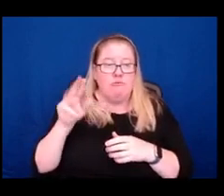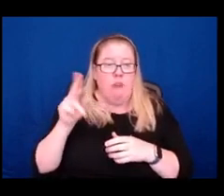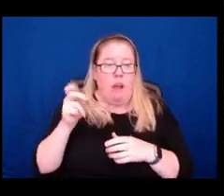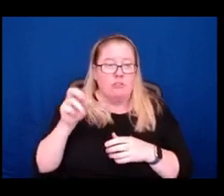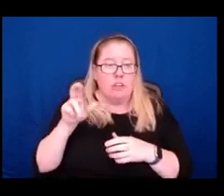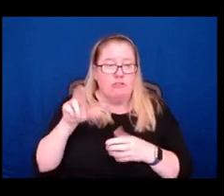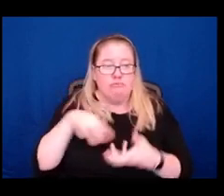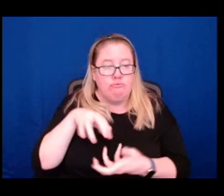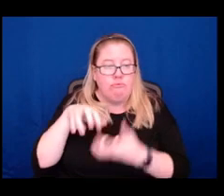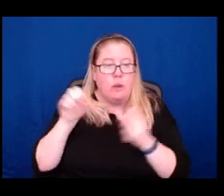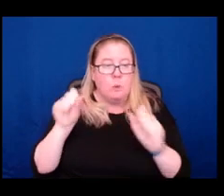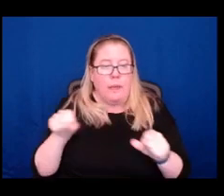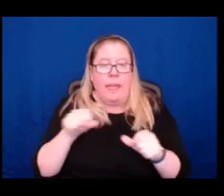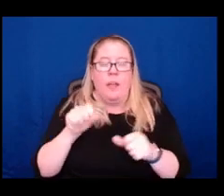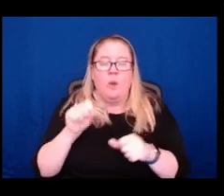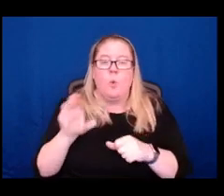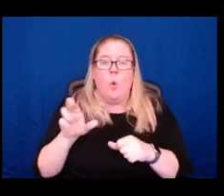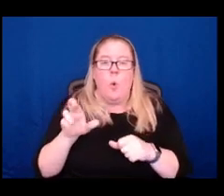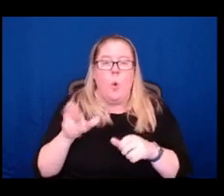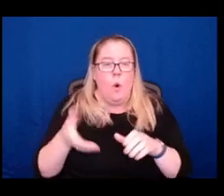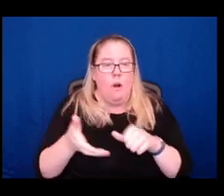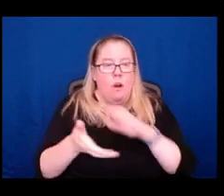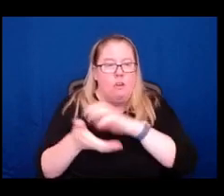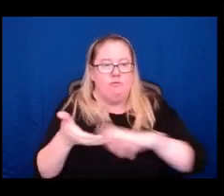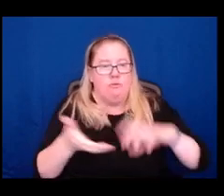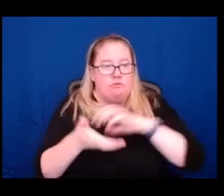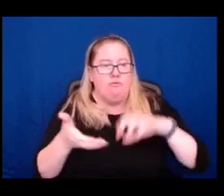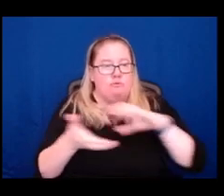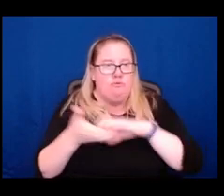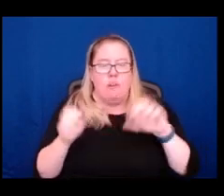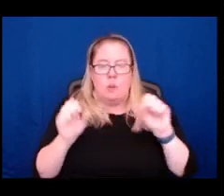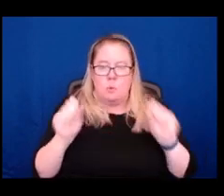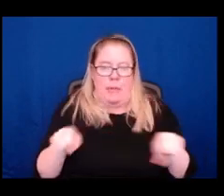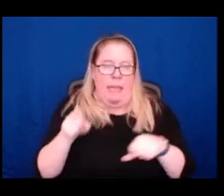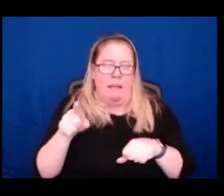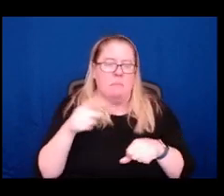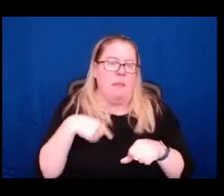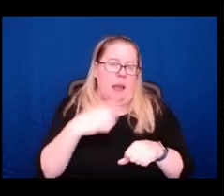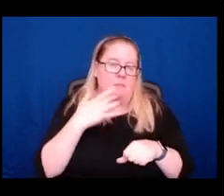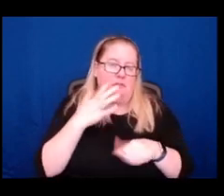a shredder or peeler, but I really like to do this by hand.